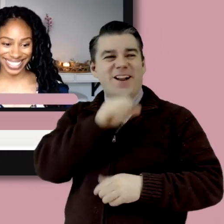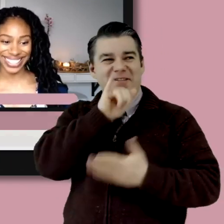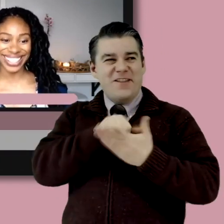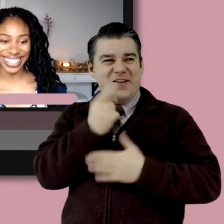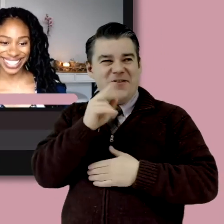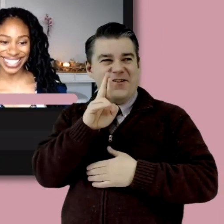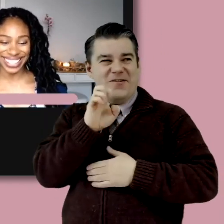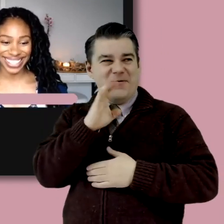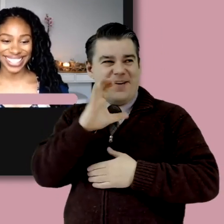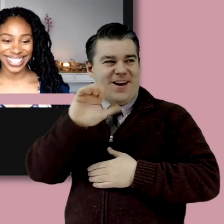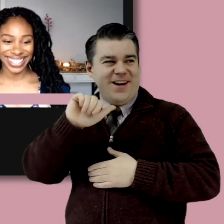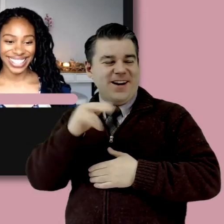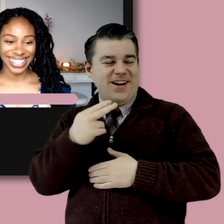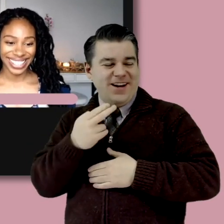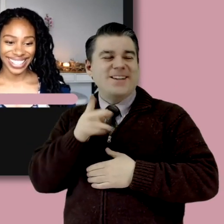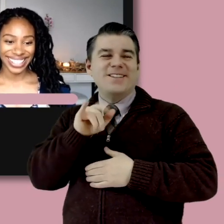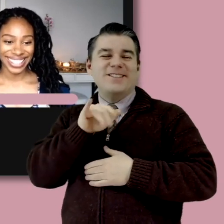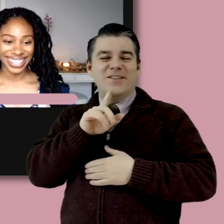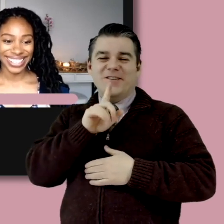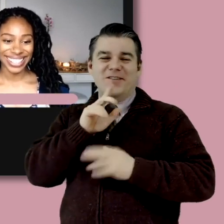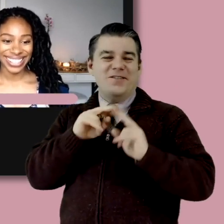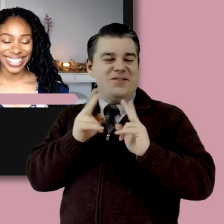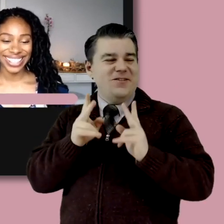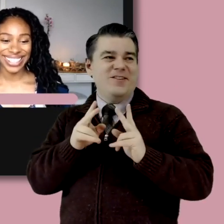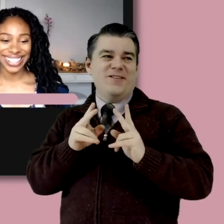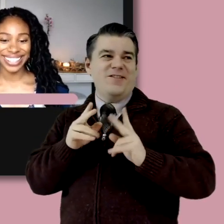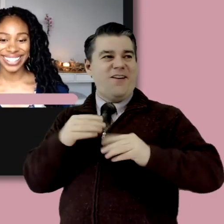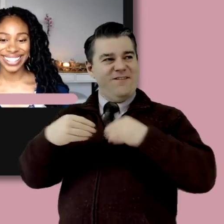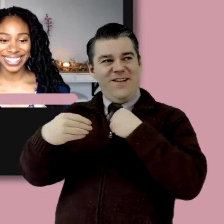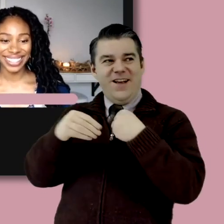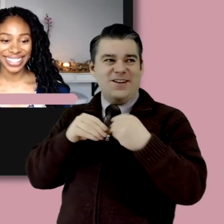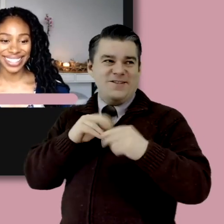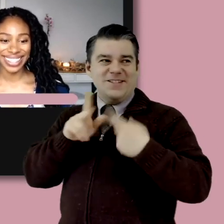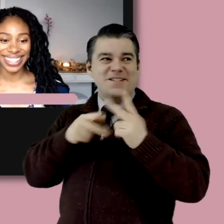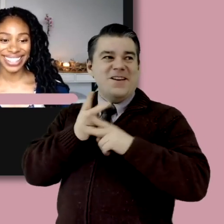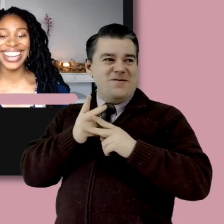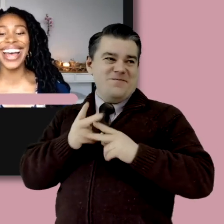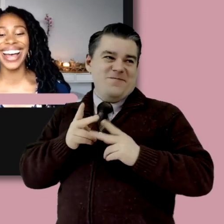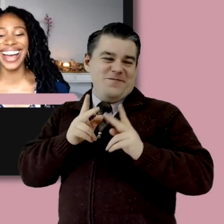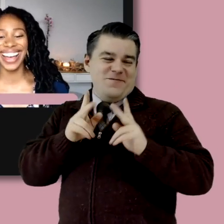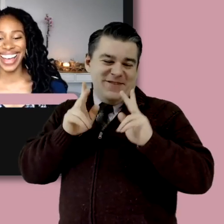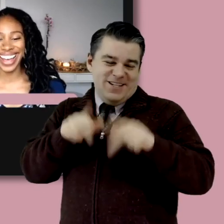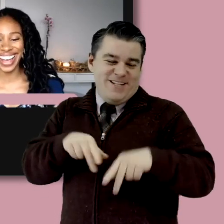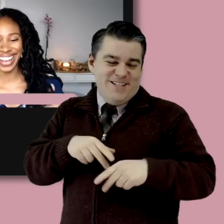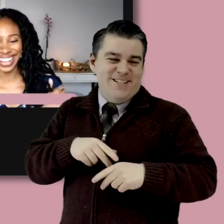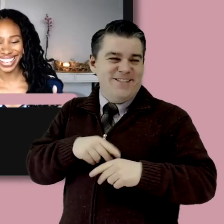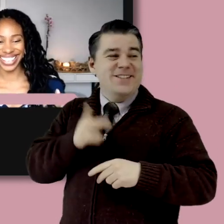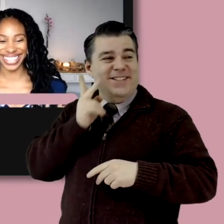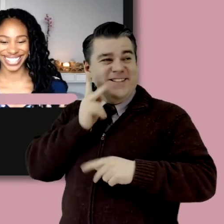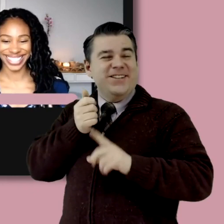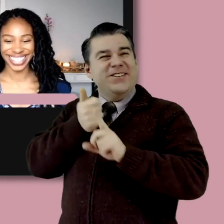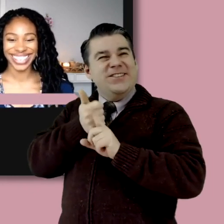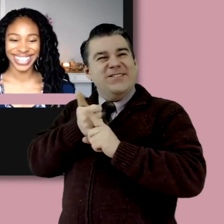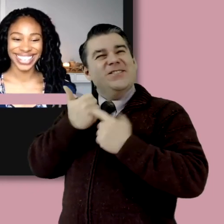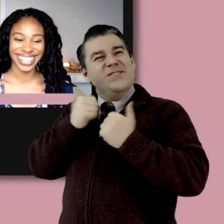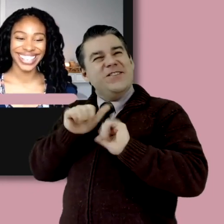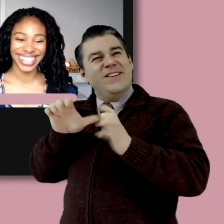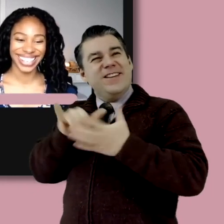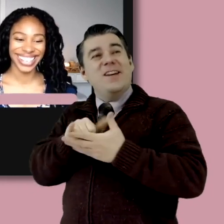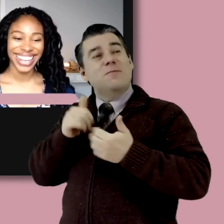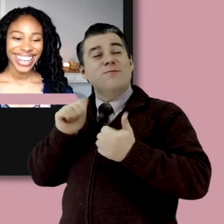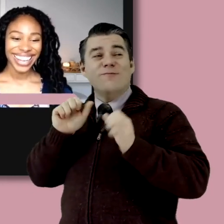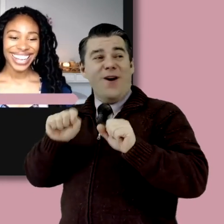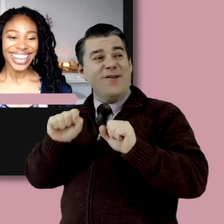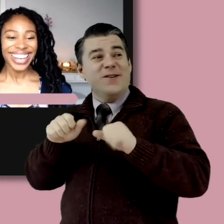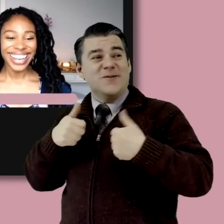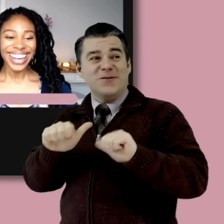a very athletic, flexible type of person. So I can totally see her trying to do that. She's